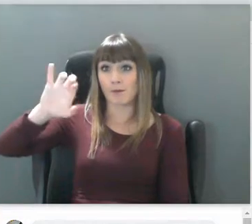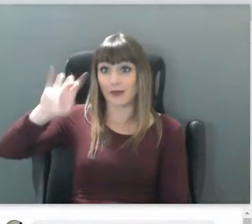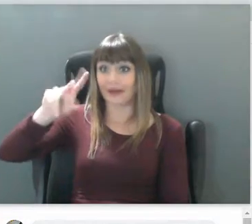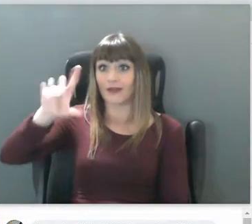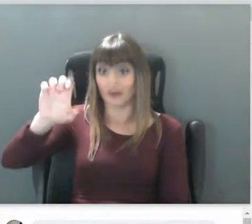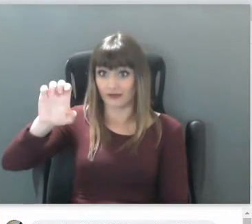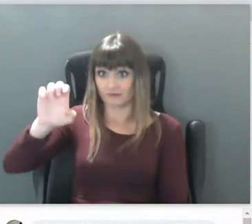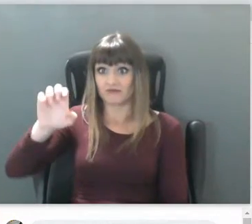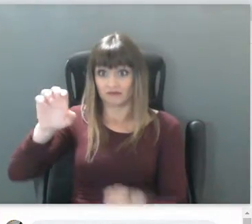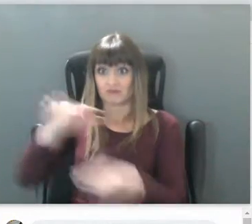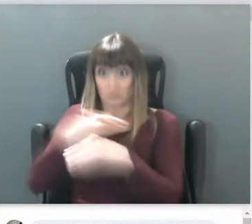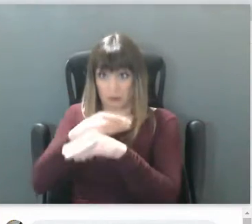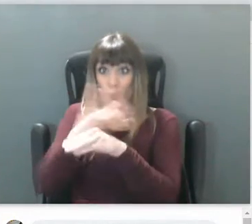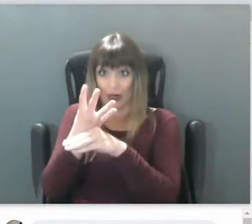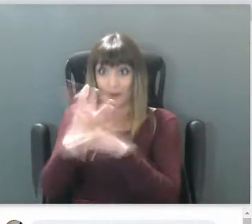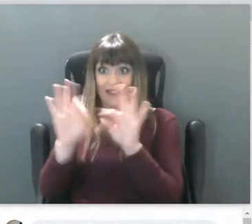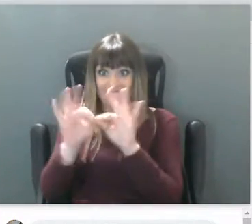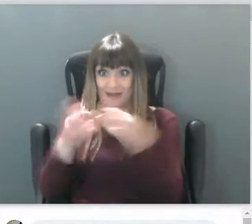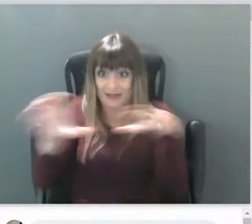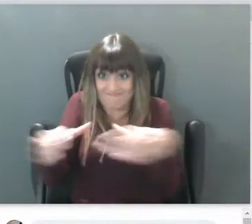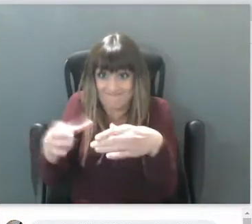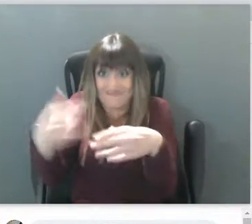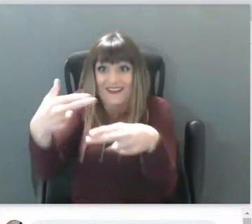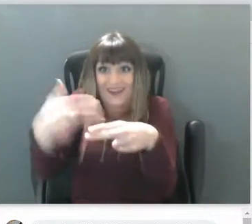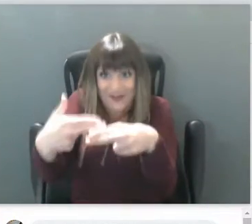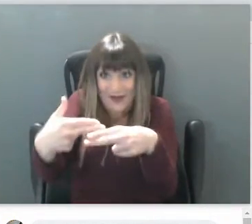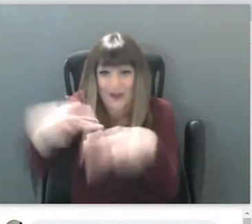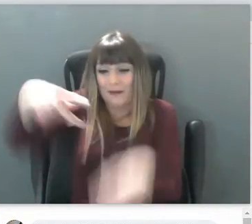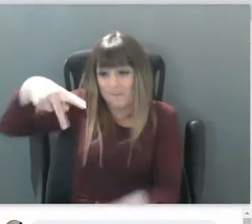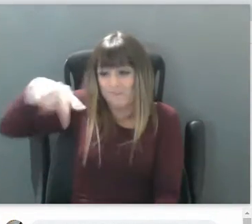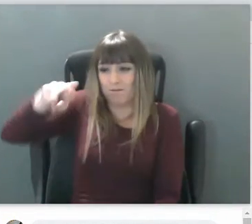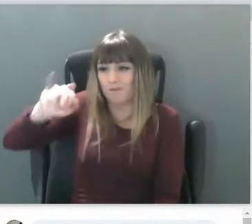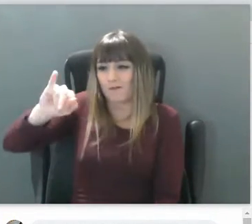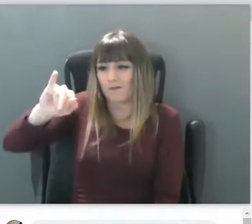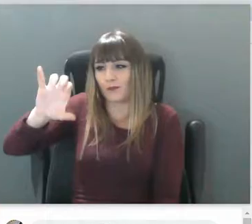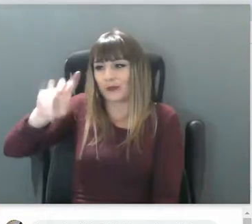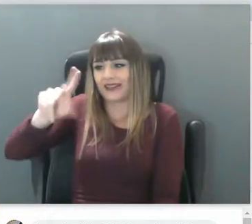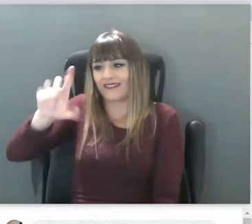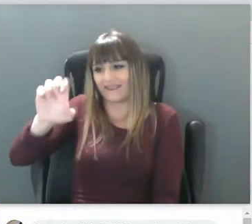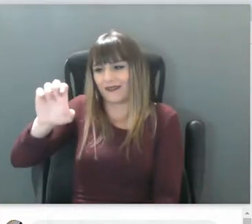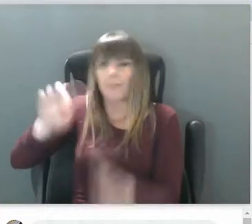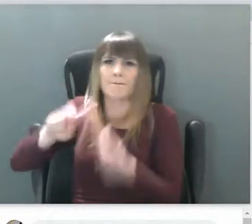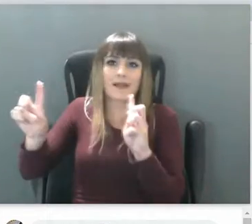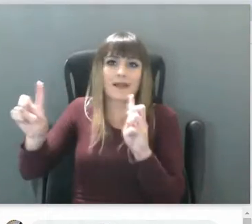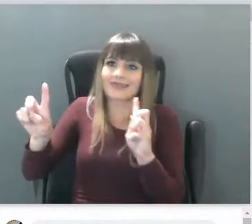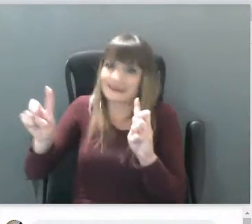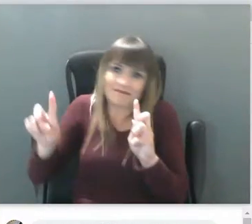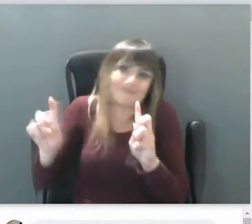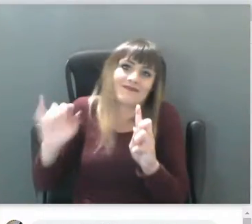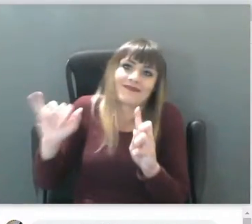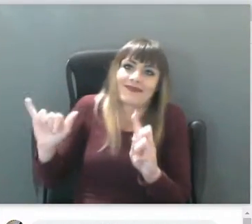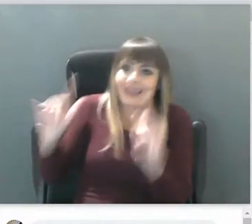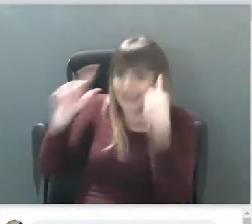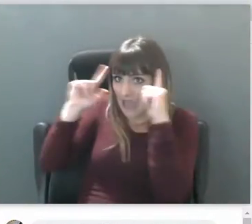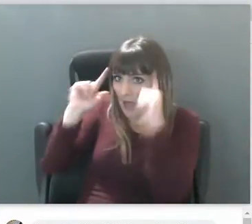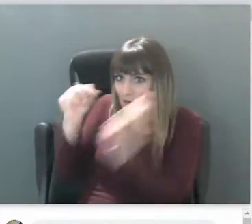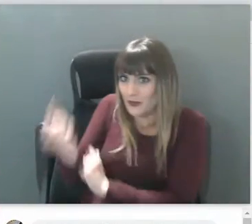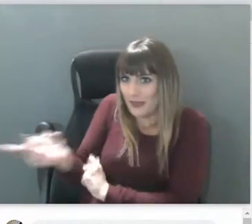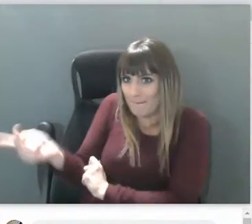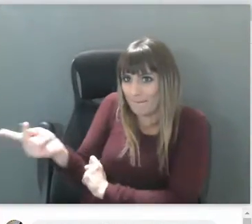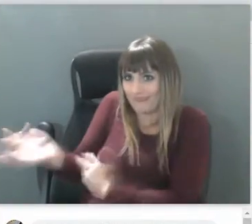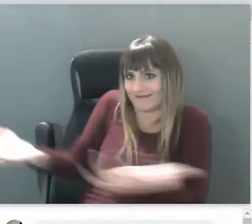I'd love to have a little prickle someday. love it. But A little prickle of that's up to porcupines. them. Ooh, this one's good too. Wanna come? Here,